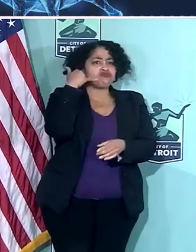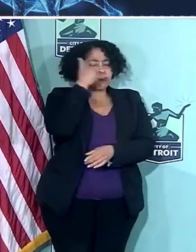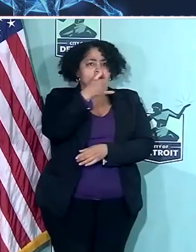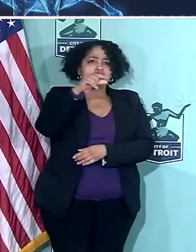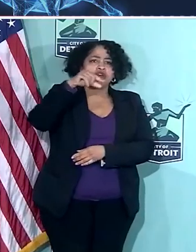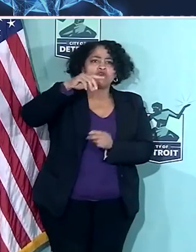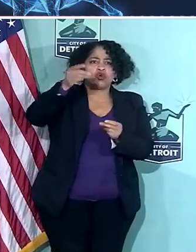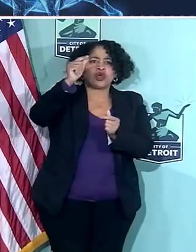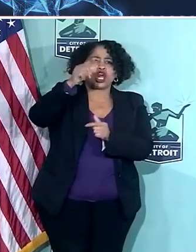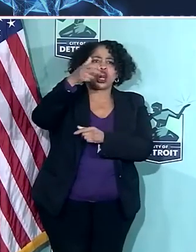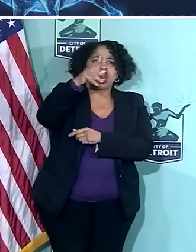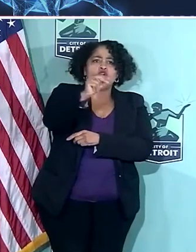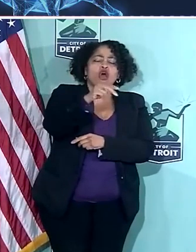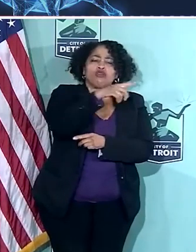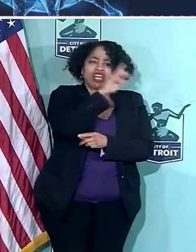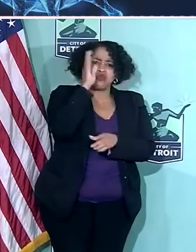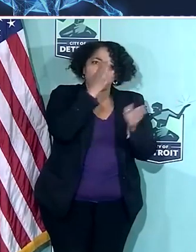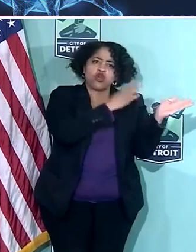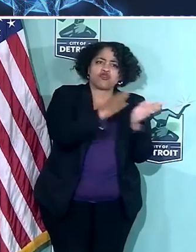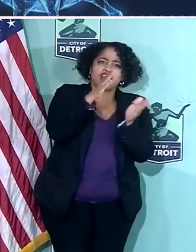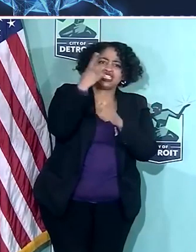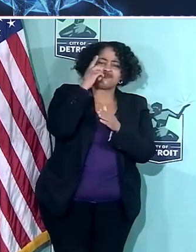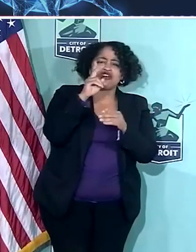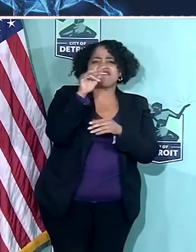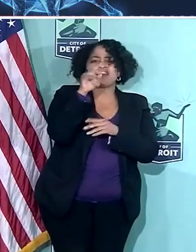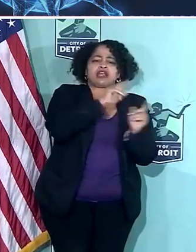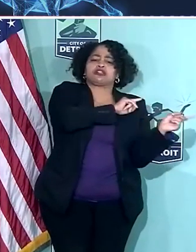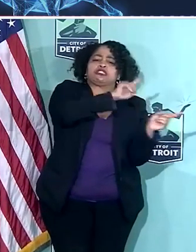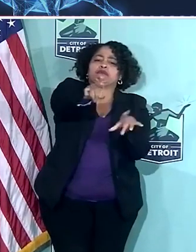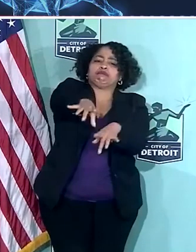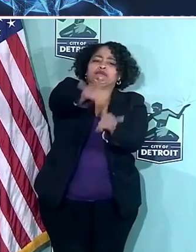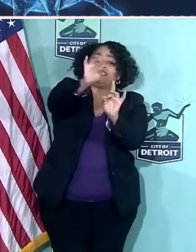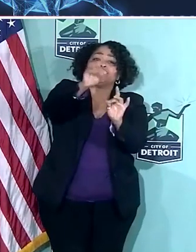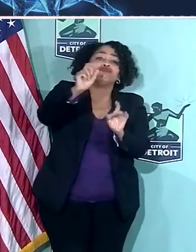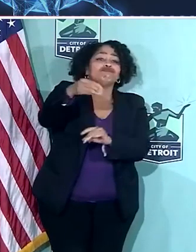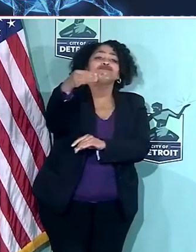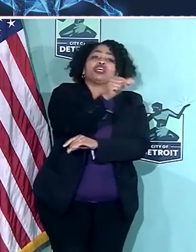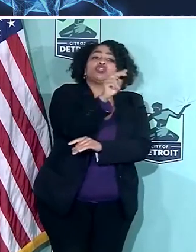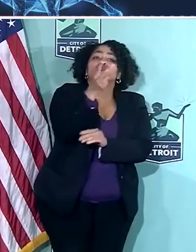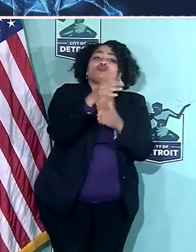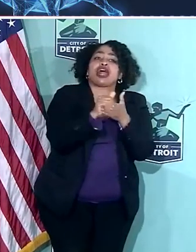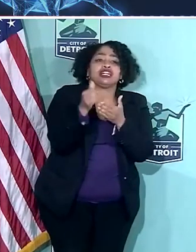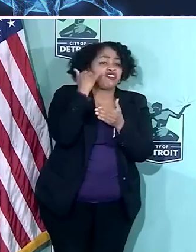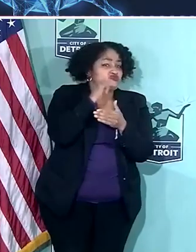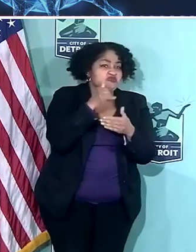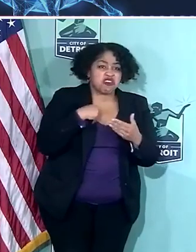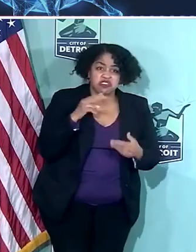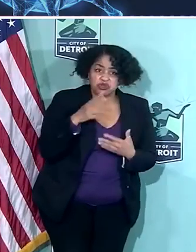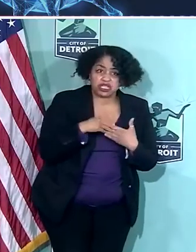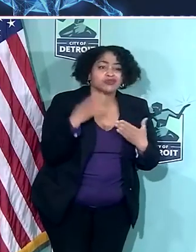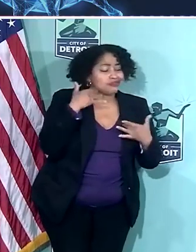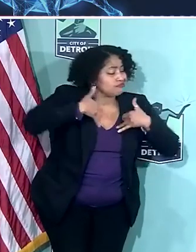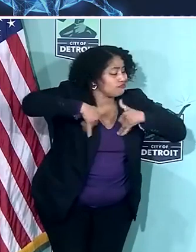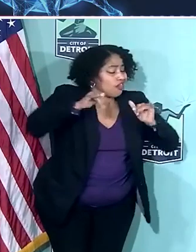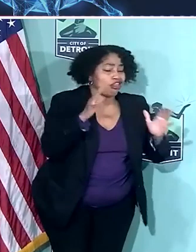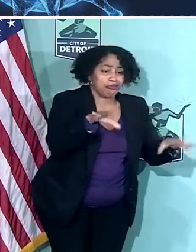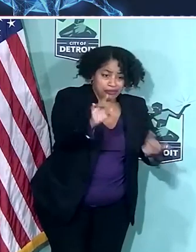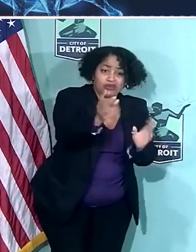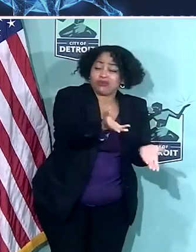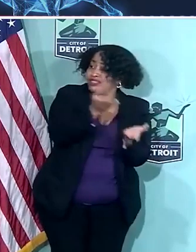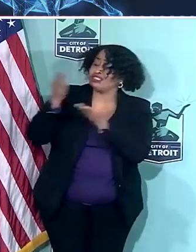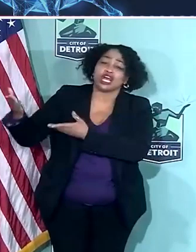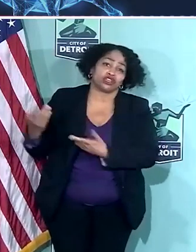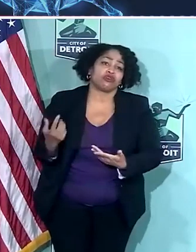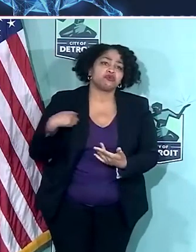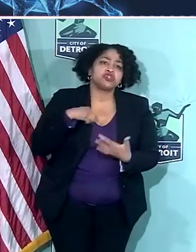they'll arrange for a van to take you there. The fare is $2. If you don't have the $2, they'll take you anyway. We wanted to